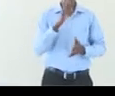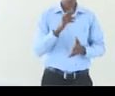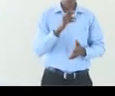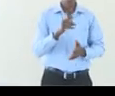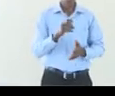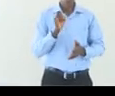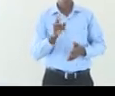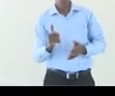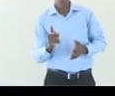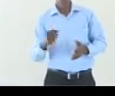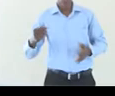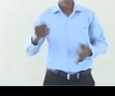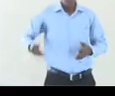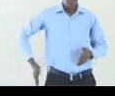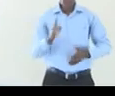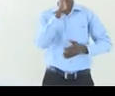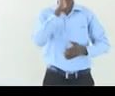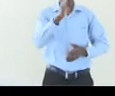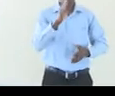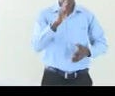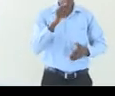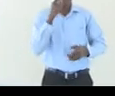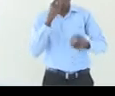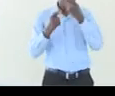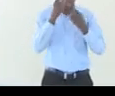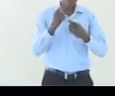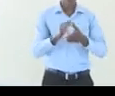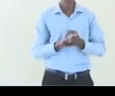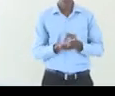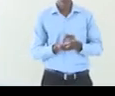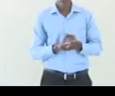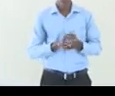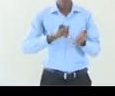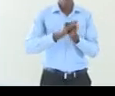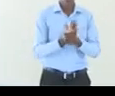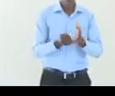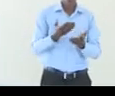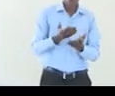I believe I have been liberated from that type of ethnic bigotry. I know.